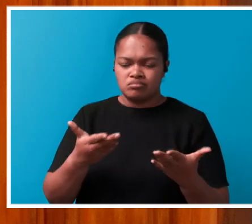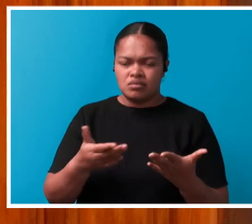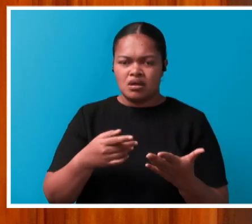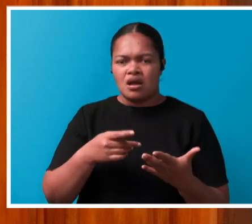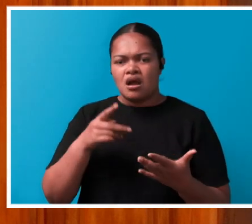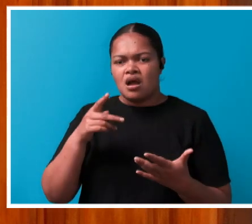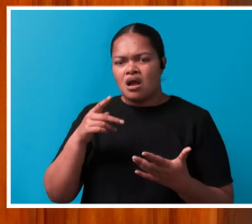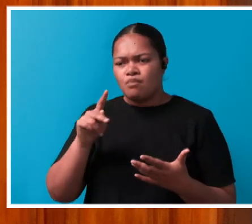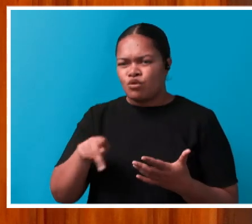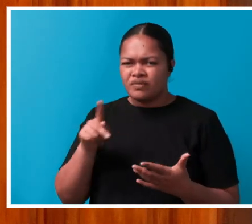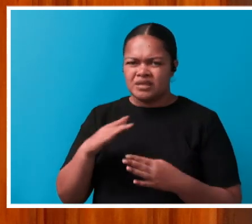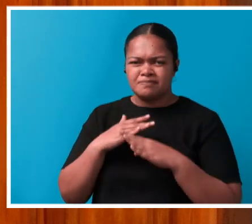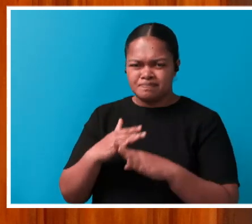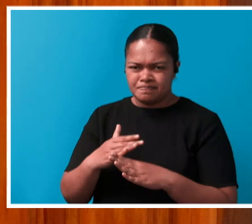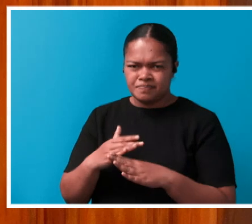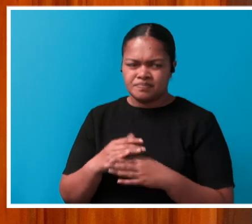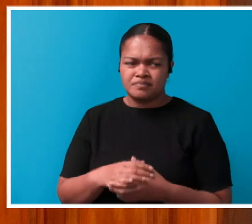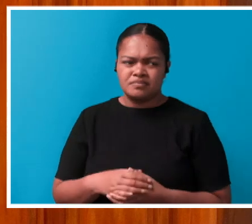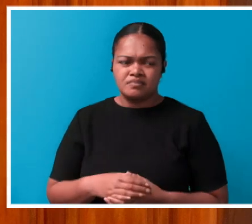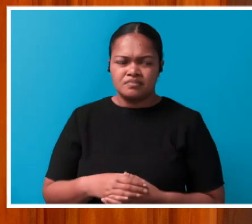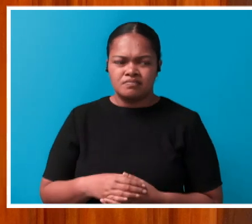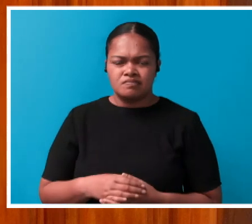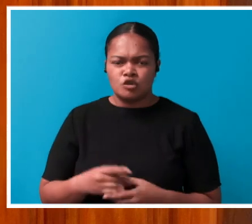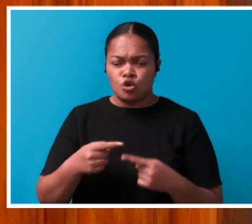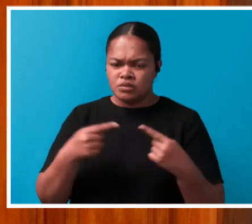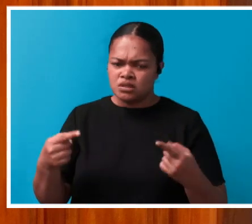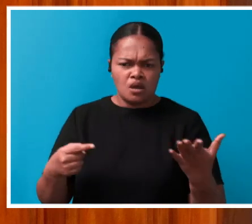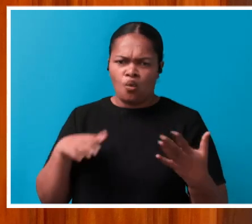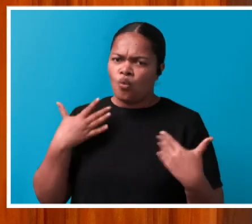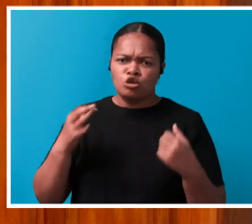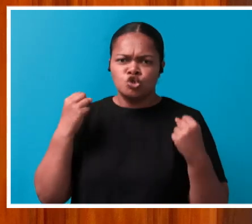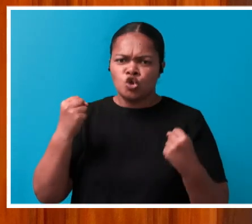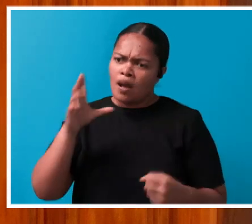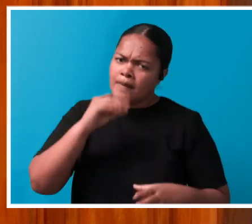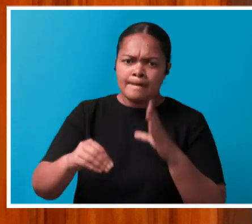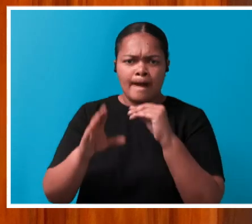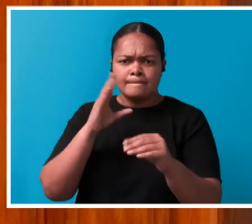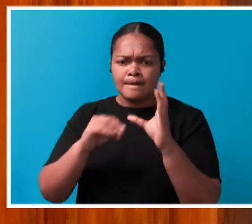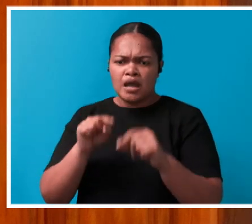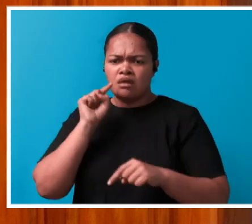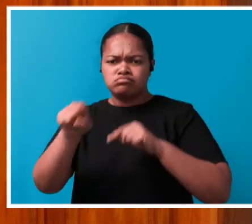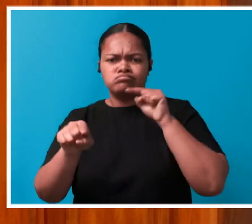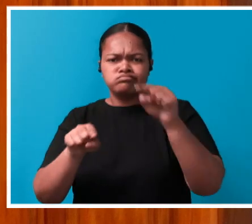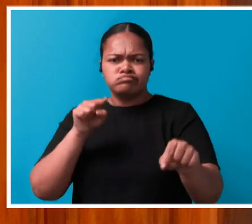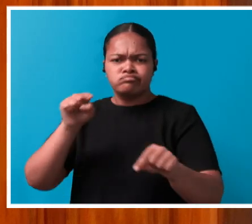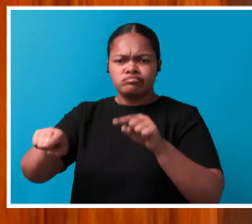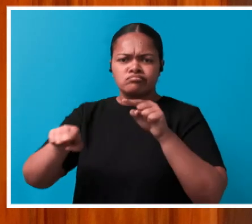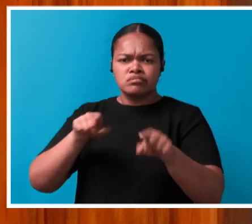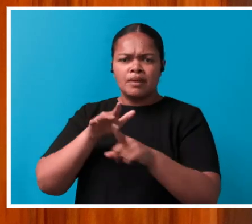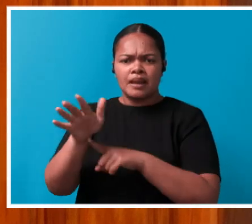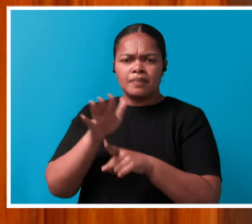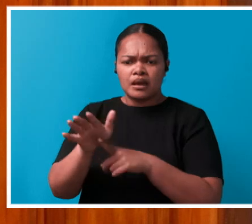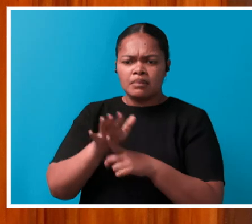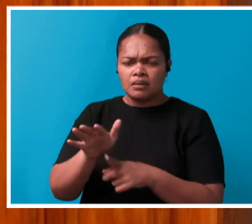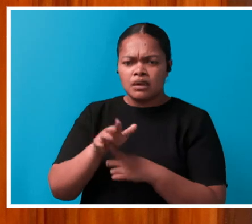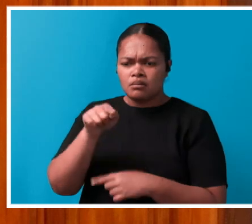opposition has been quite vocal in their critics pointing fingers and laying blame at the feet of this government,